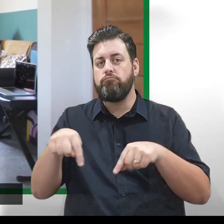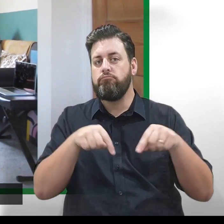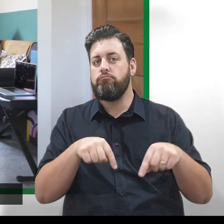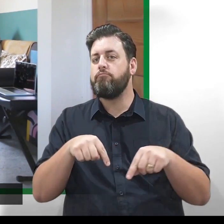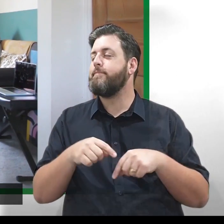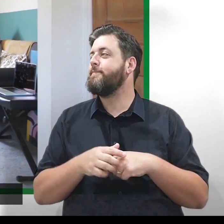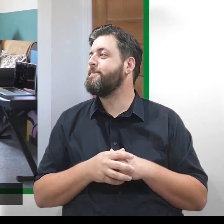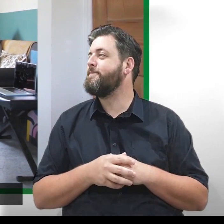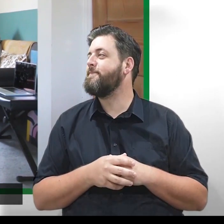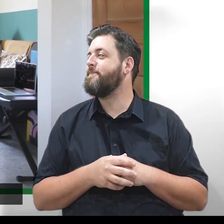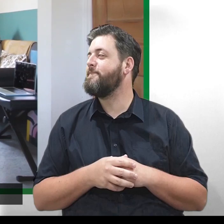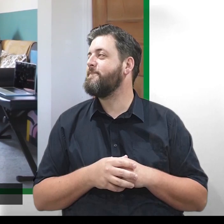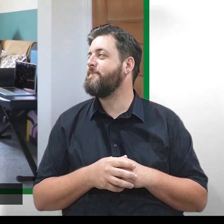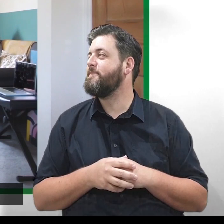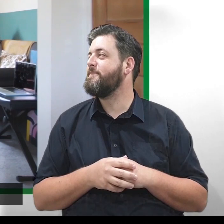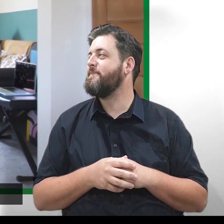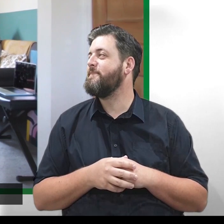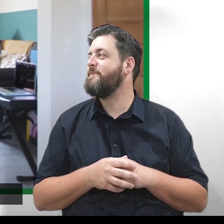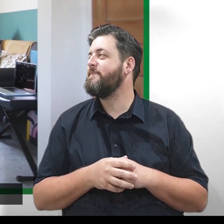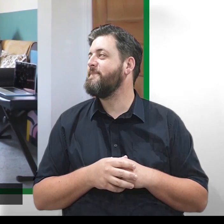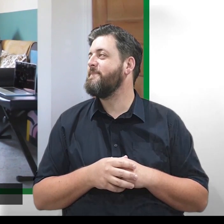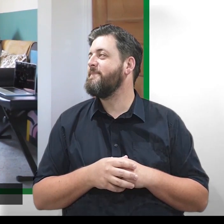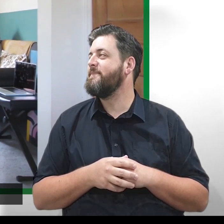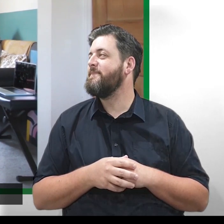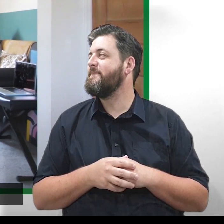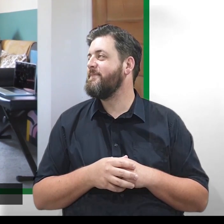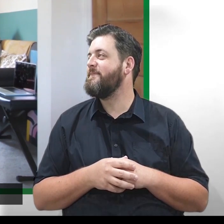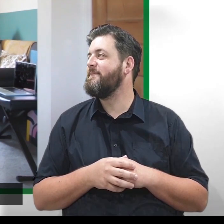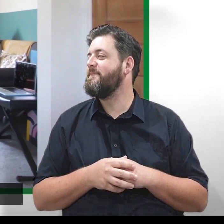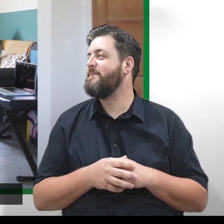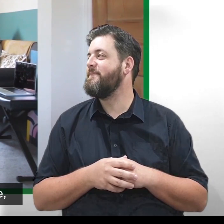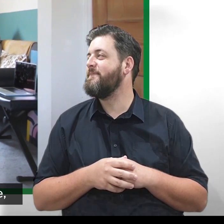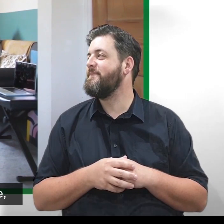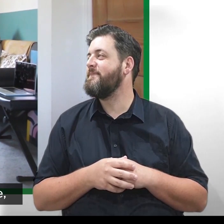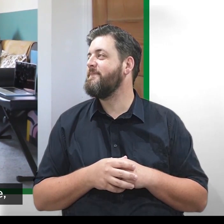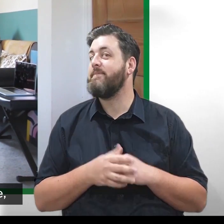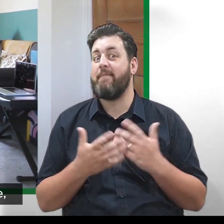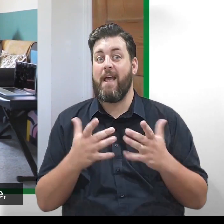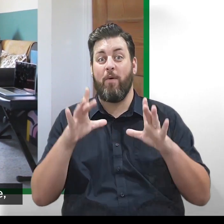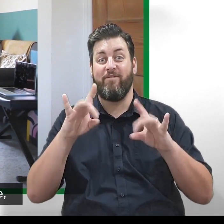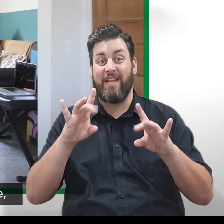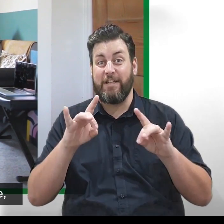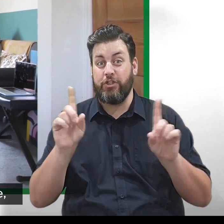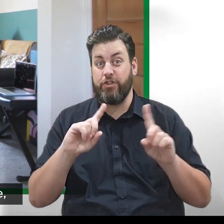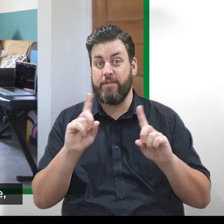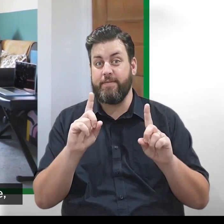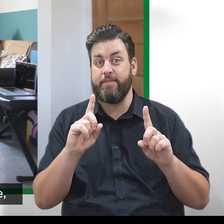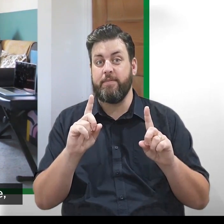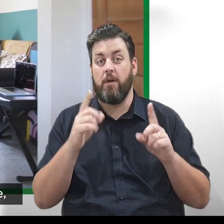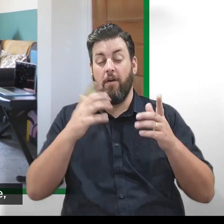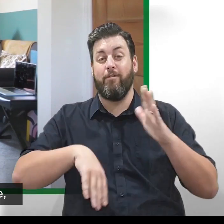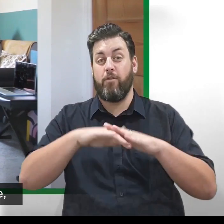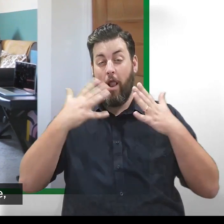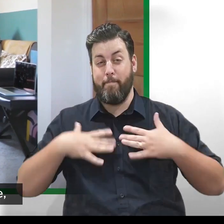moving. And then we're going to shake out to the bottom. Shake, shake, shake. And from here to finish, we're going to